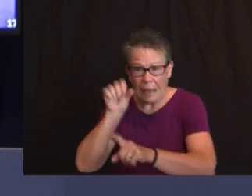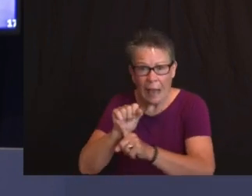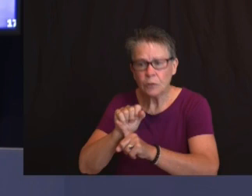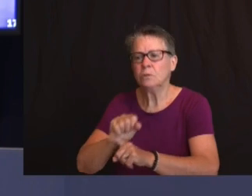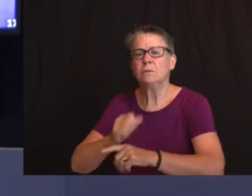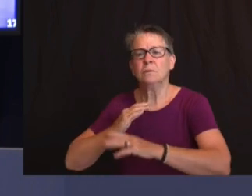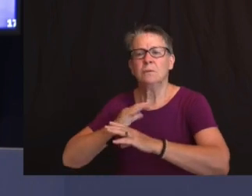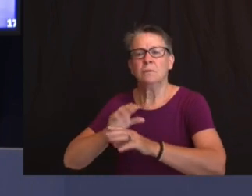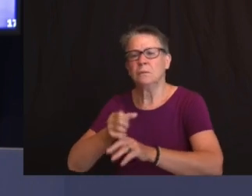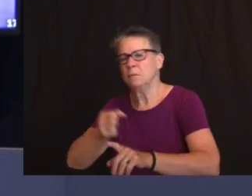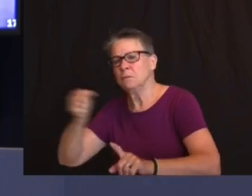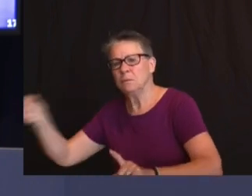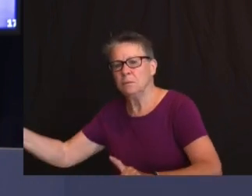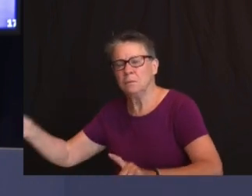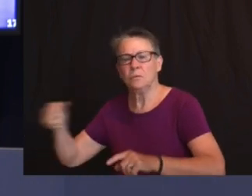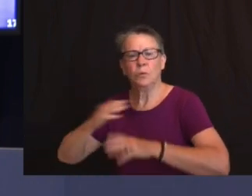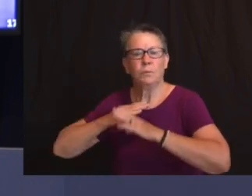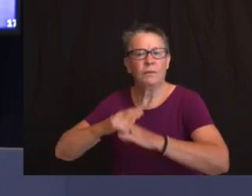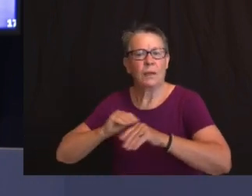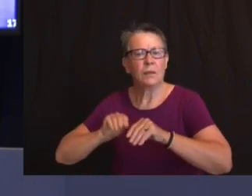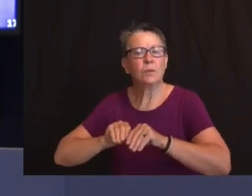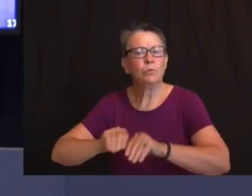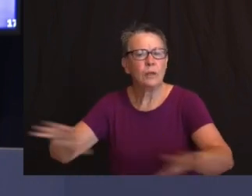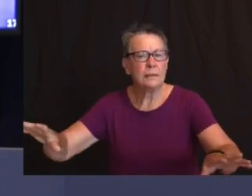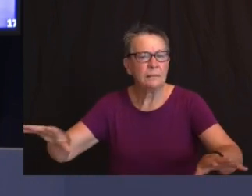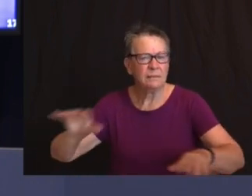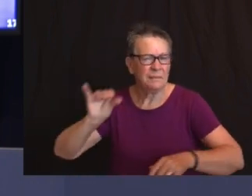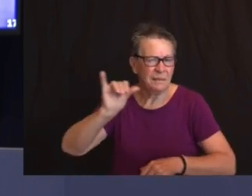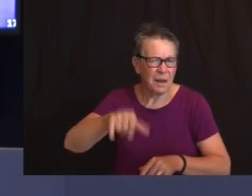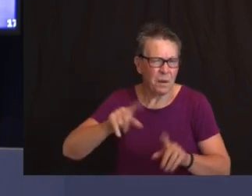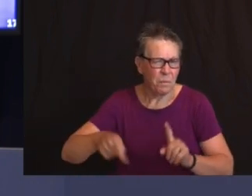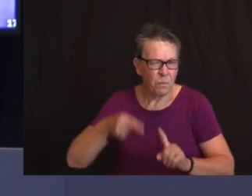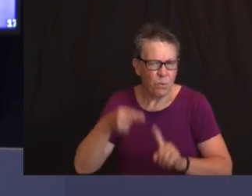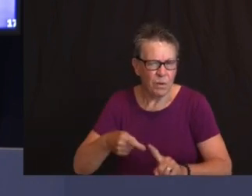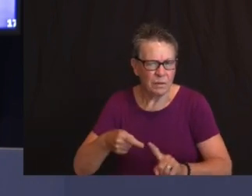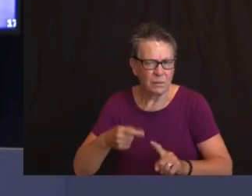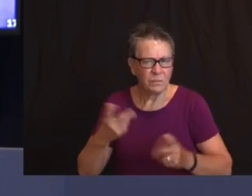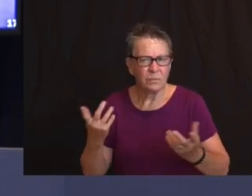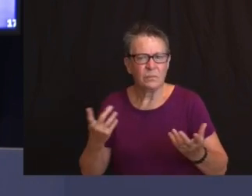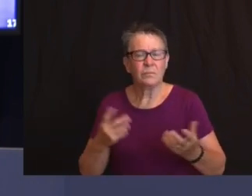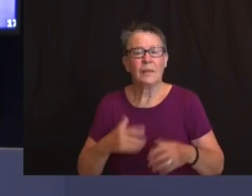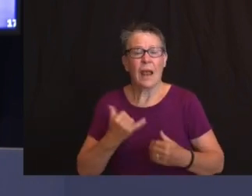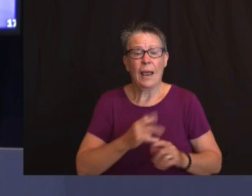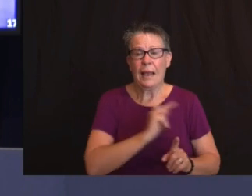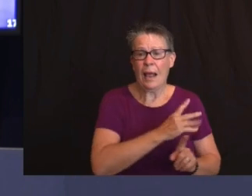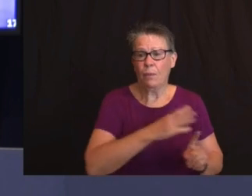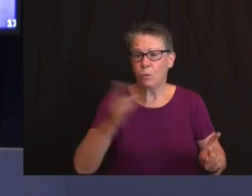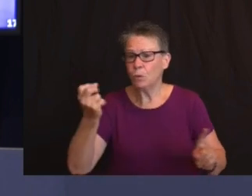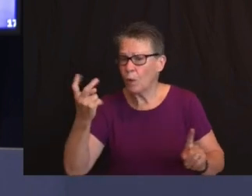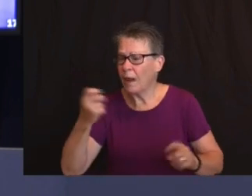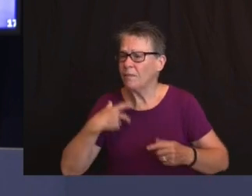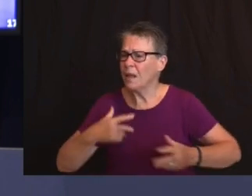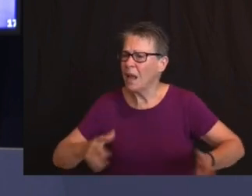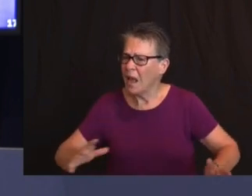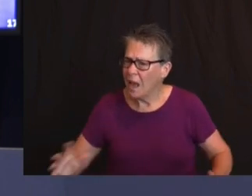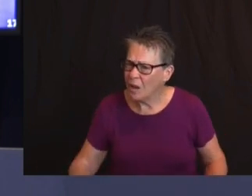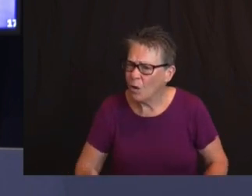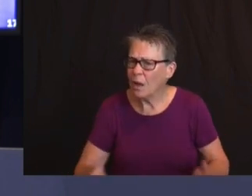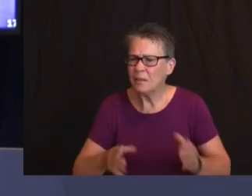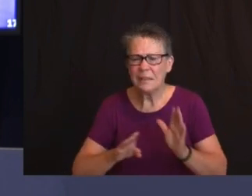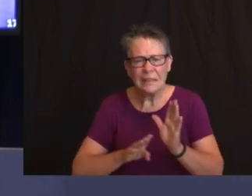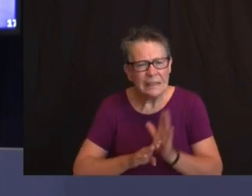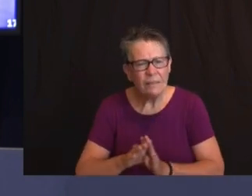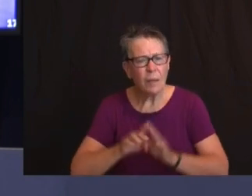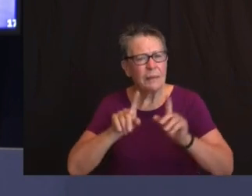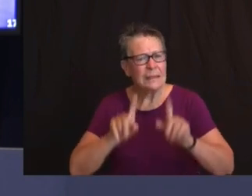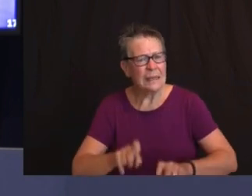staff. All K-12 schools are strongly encouraged to develop a screening testing program to identify